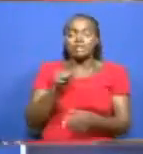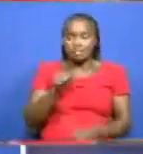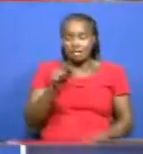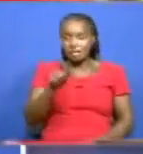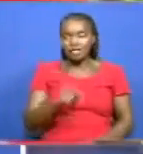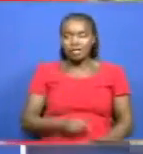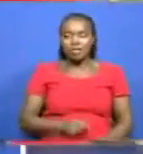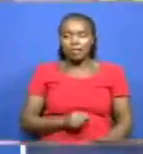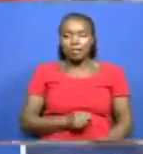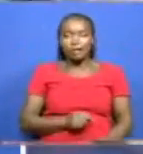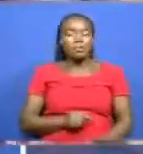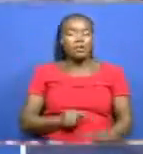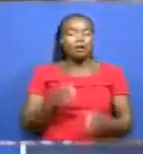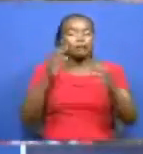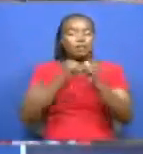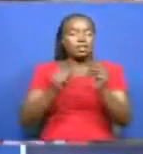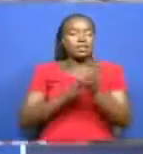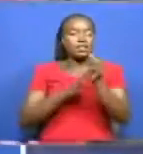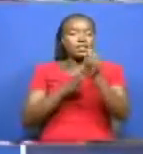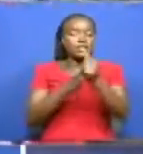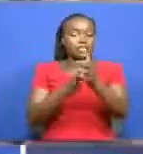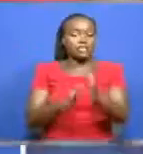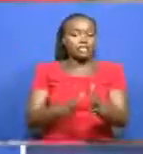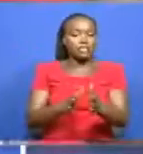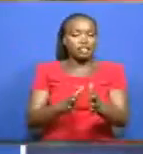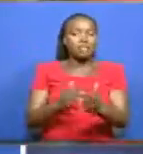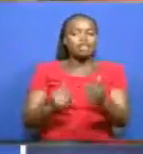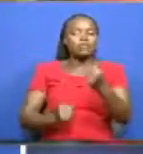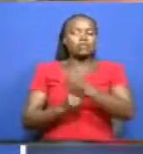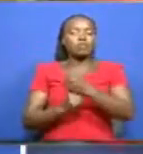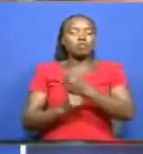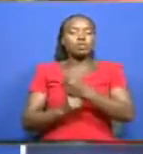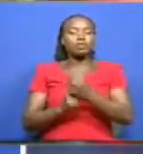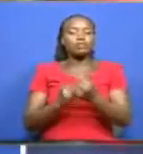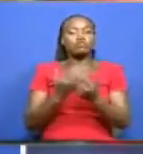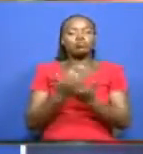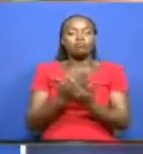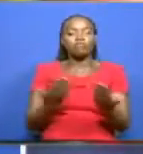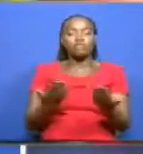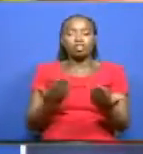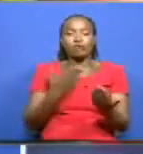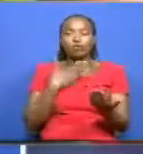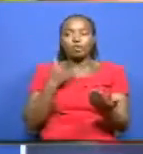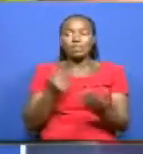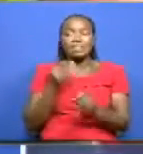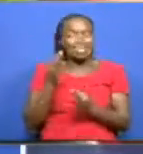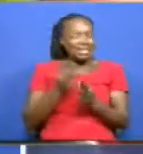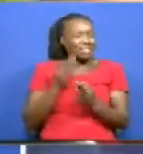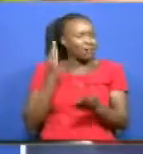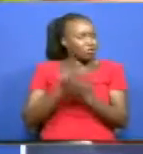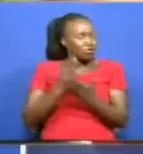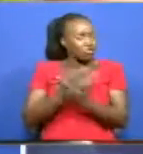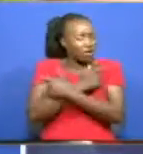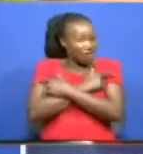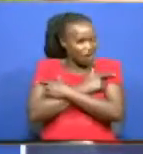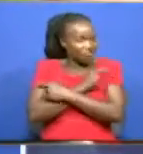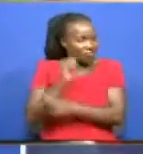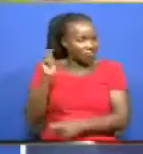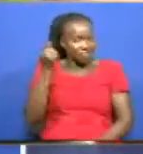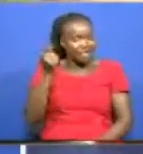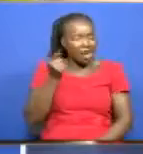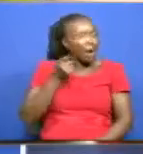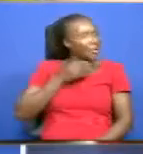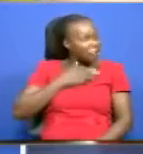yake. The president urged leaders across the country to support the document. Kama tunapenda nchi yetu,